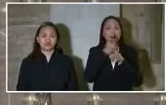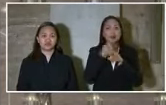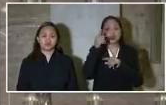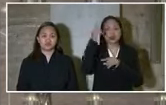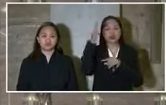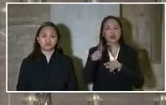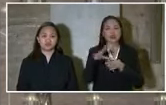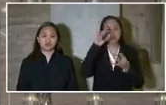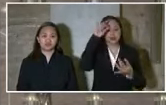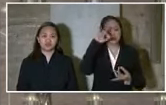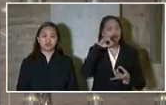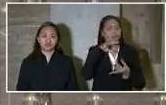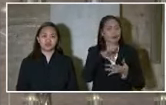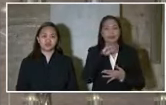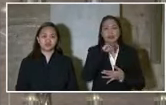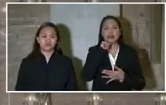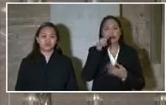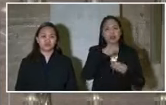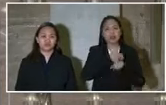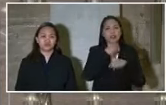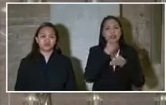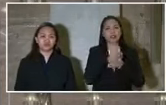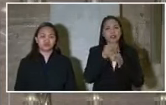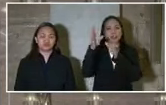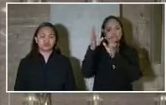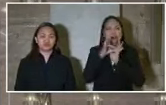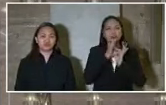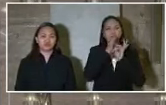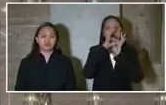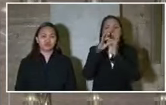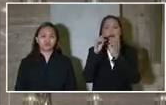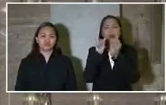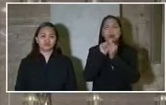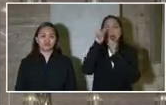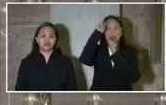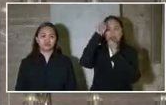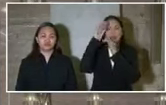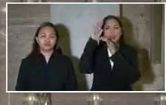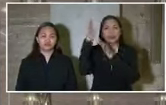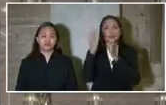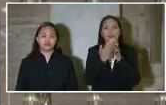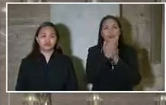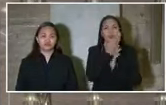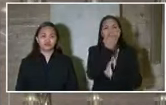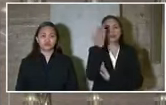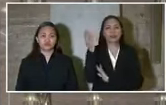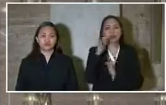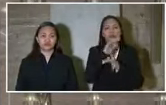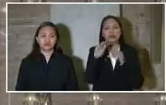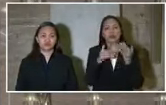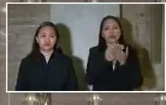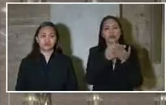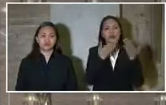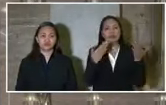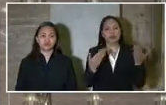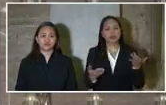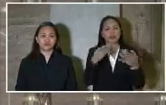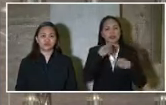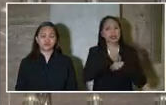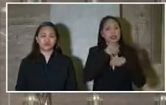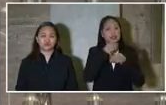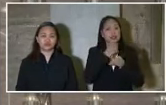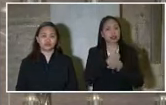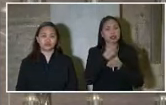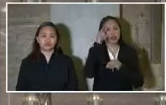begotten, not made, consubstantial with the Father. Through him all things were made. For